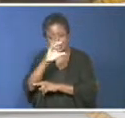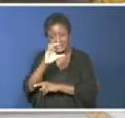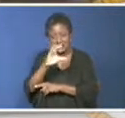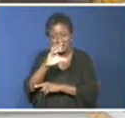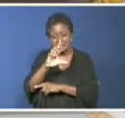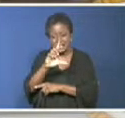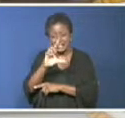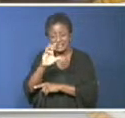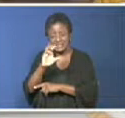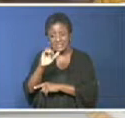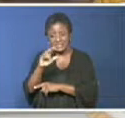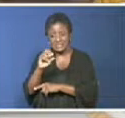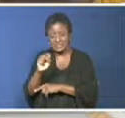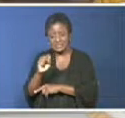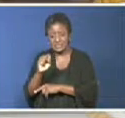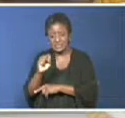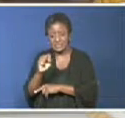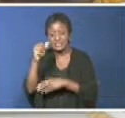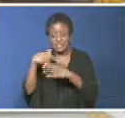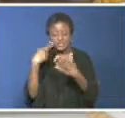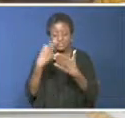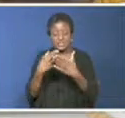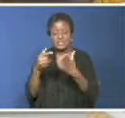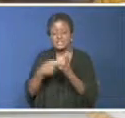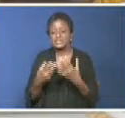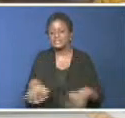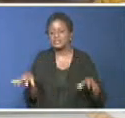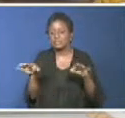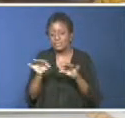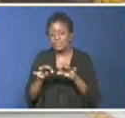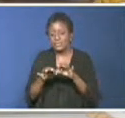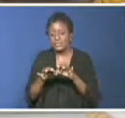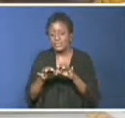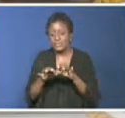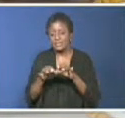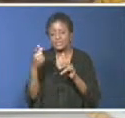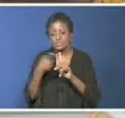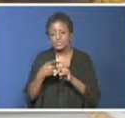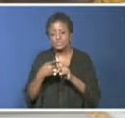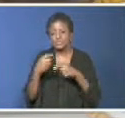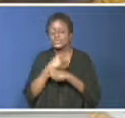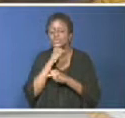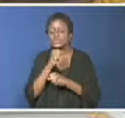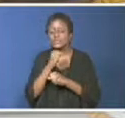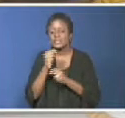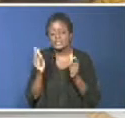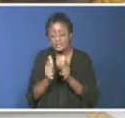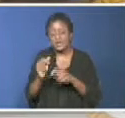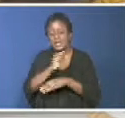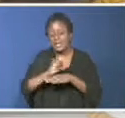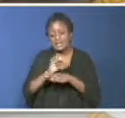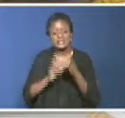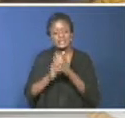within reach, as this is a critical threshold to ensure the survival of small island developing states